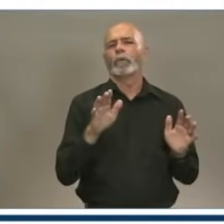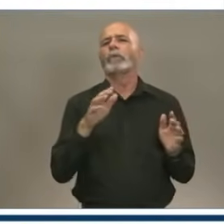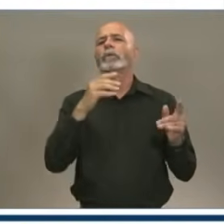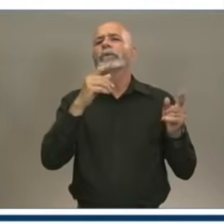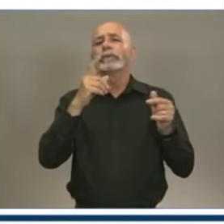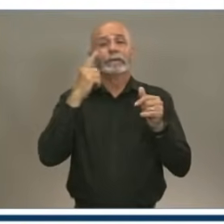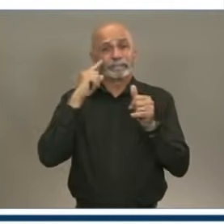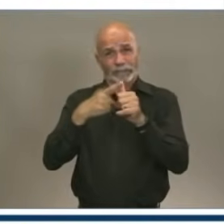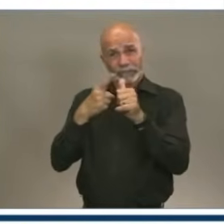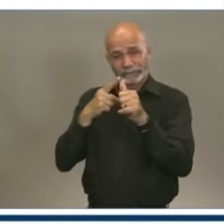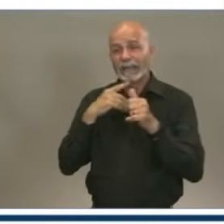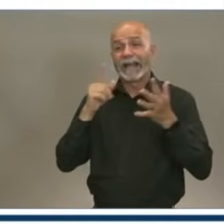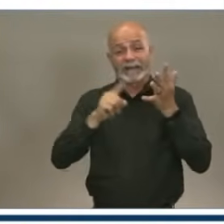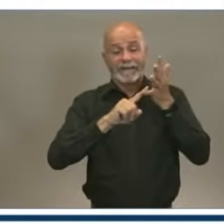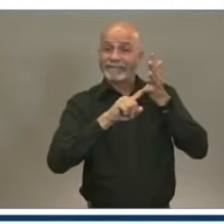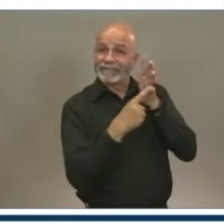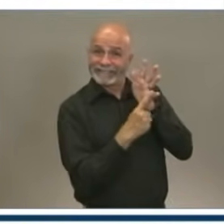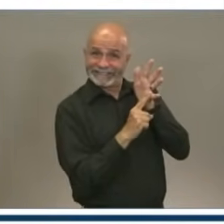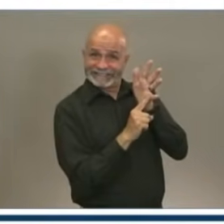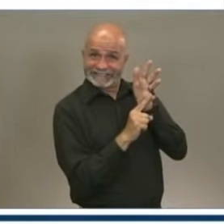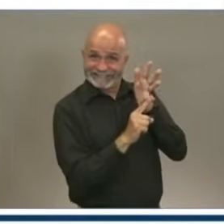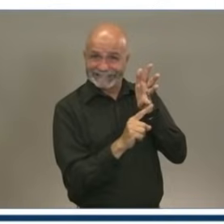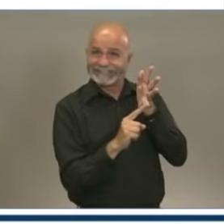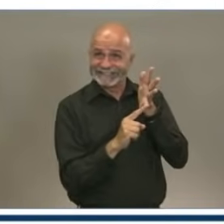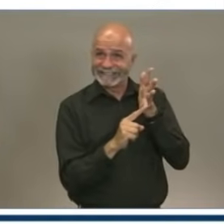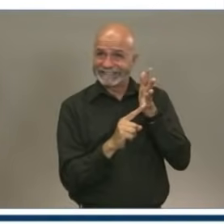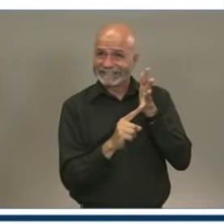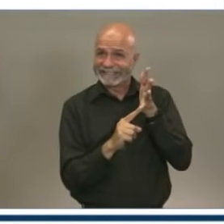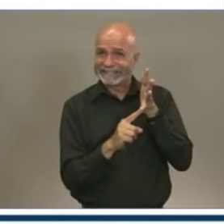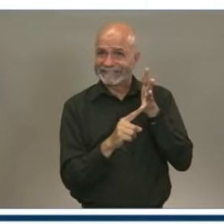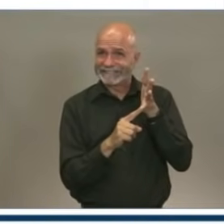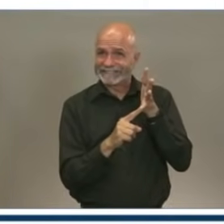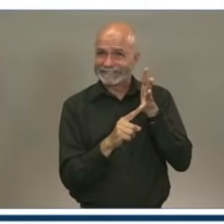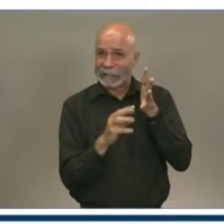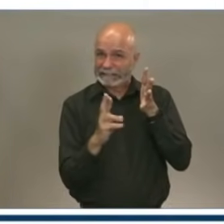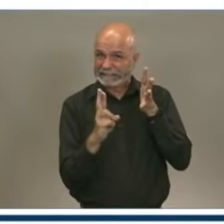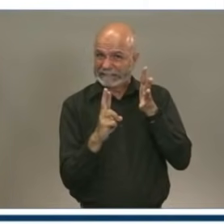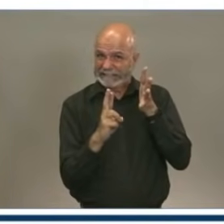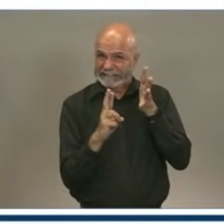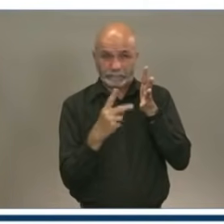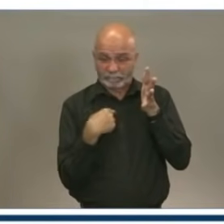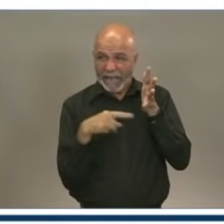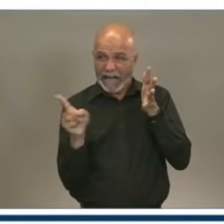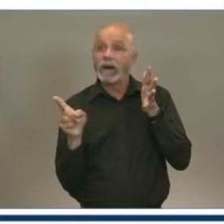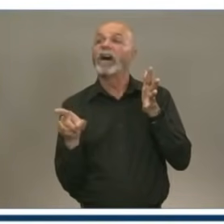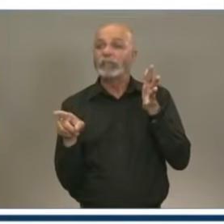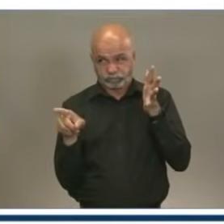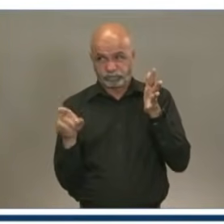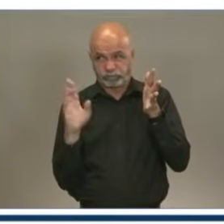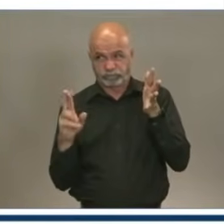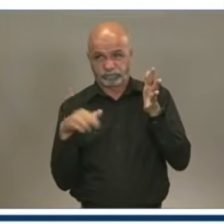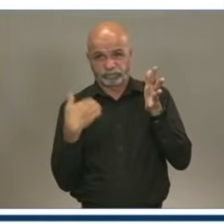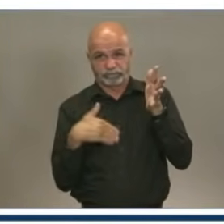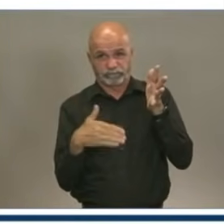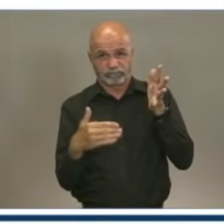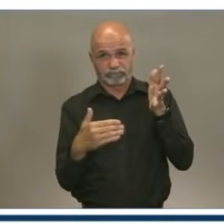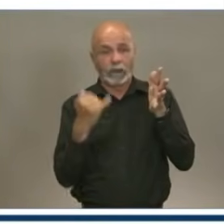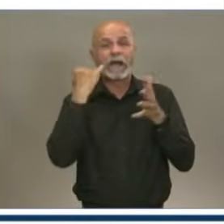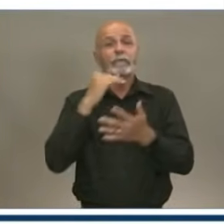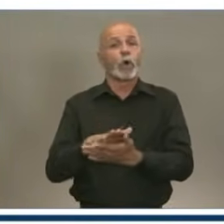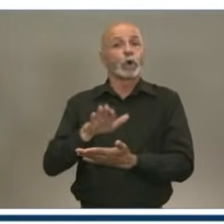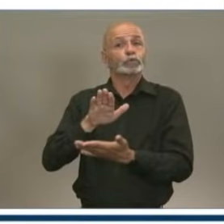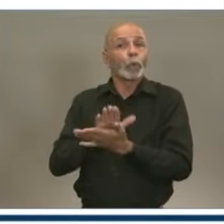phase 5, and hopefully we get that throughout the summer, that it's actually living with COVID. And then schools, regardless of